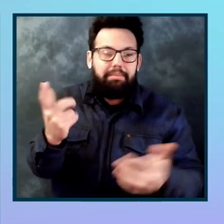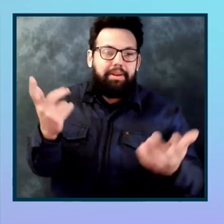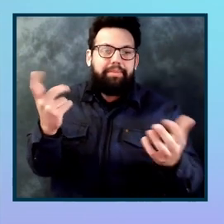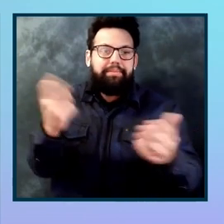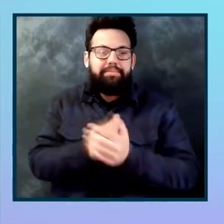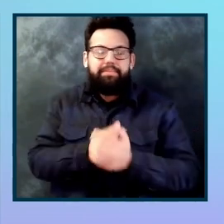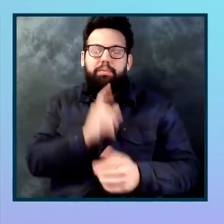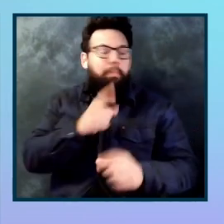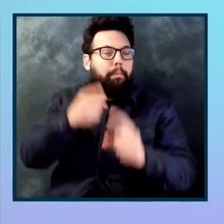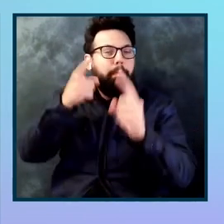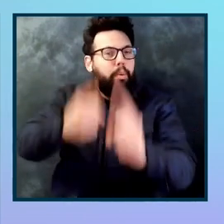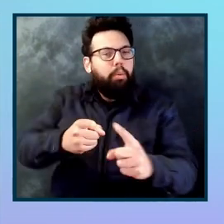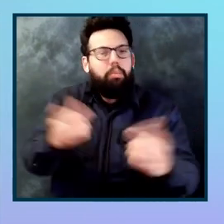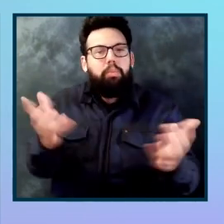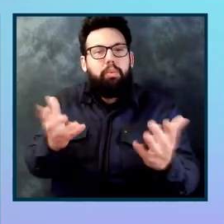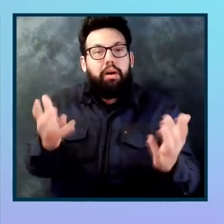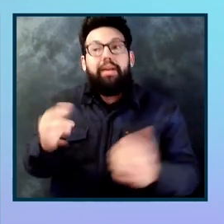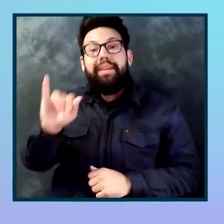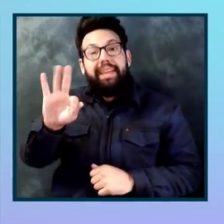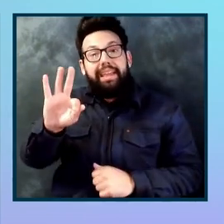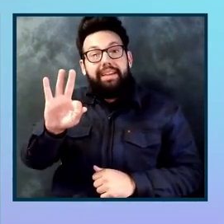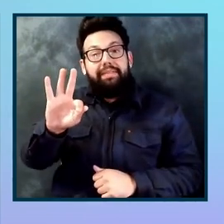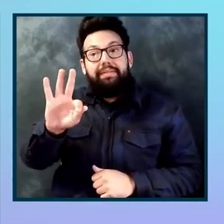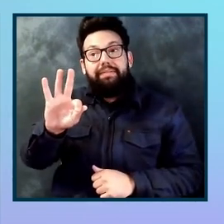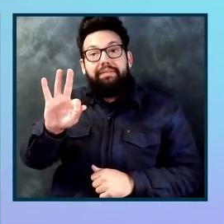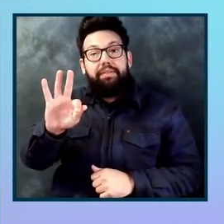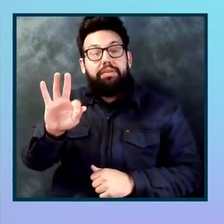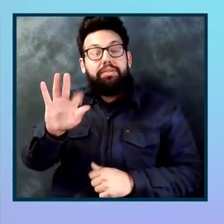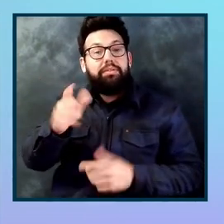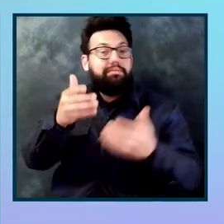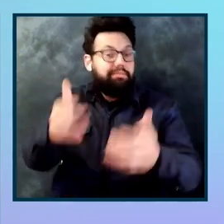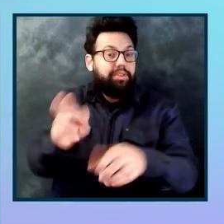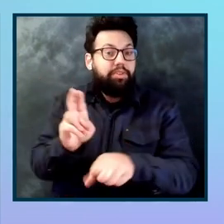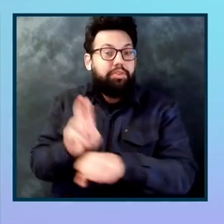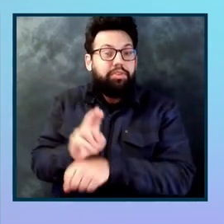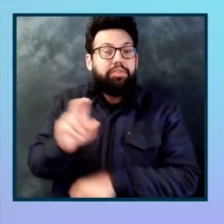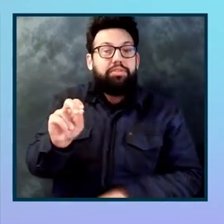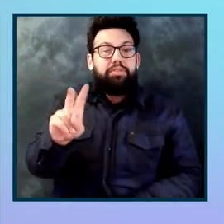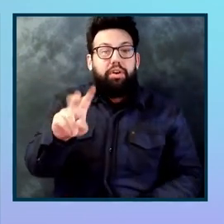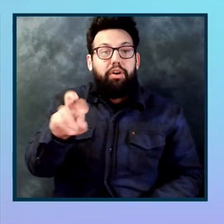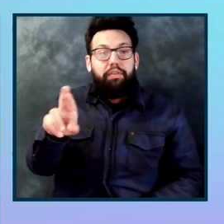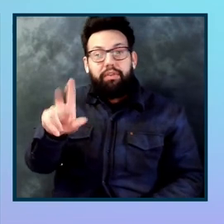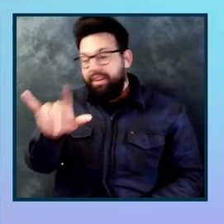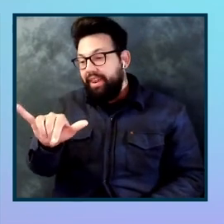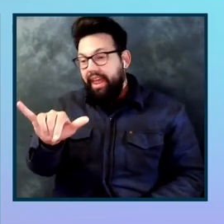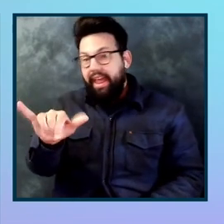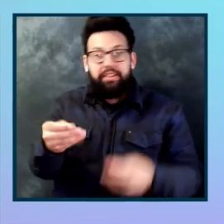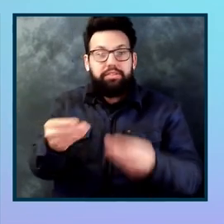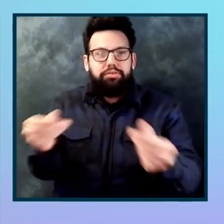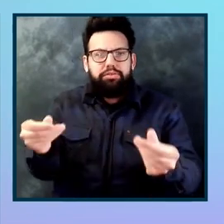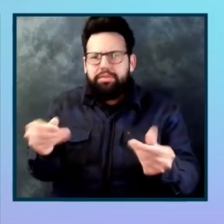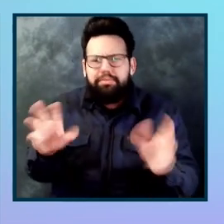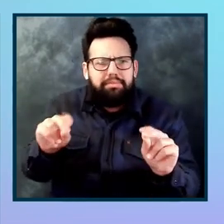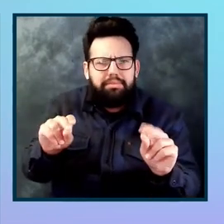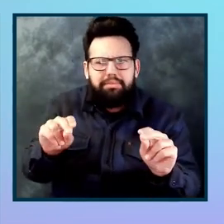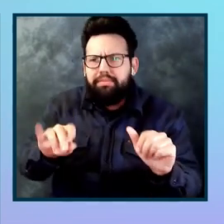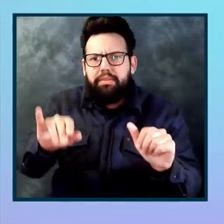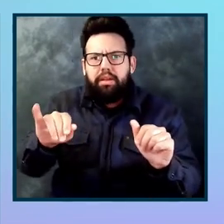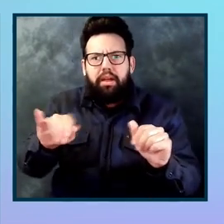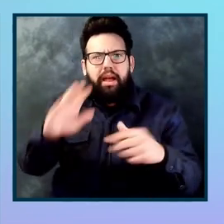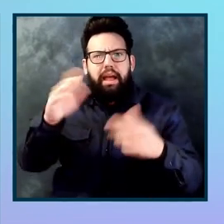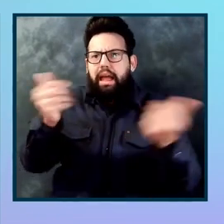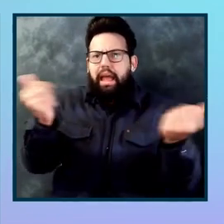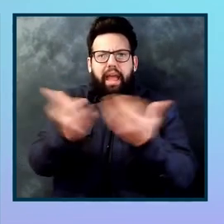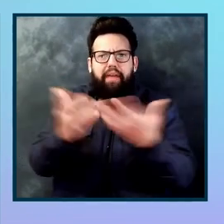to make is if an overlay solution is used, it's not the solution because things change. That solution